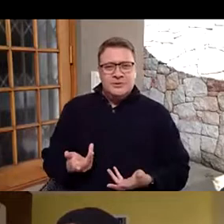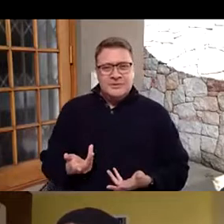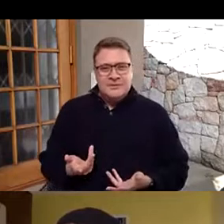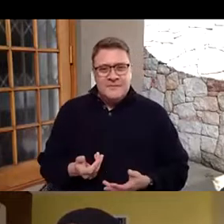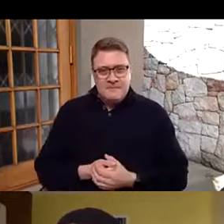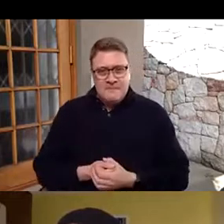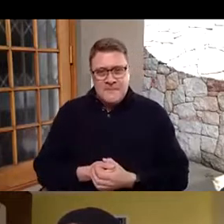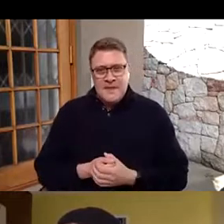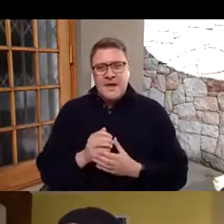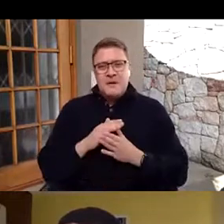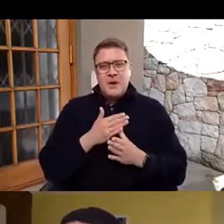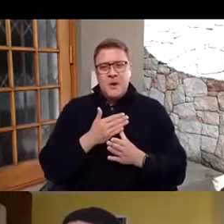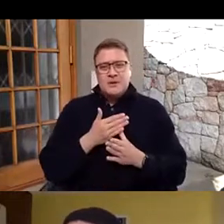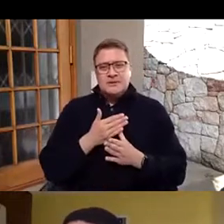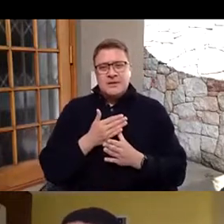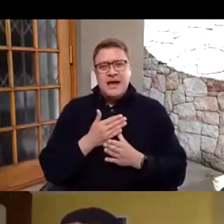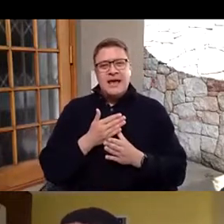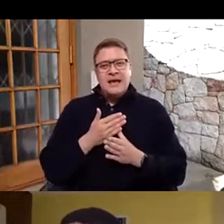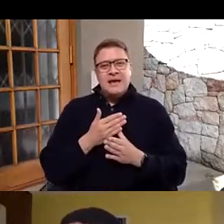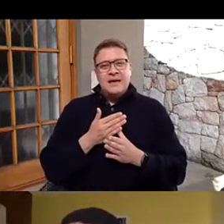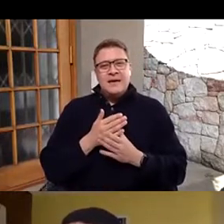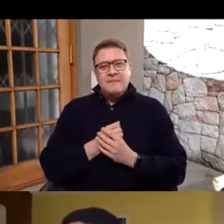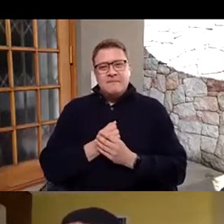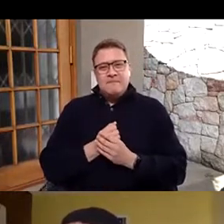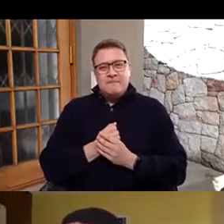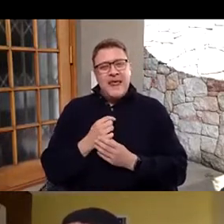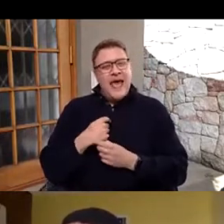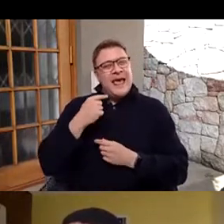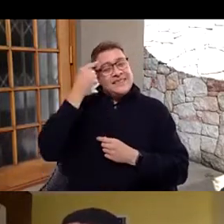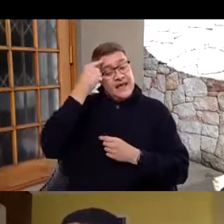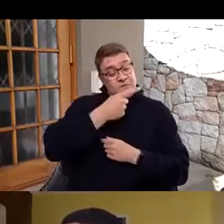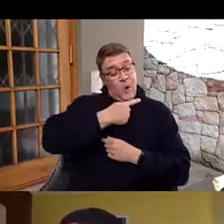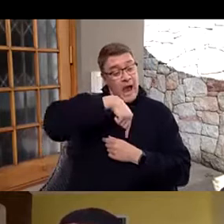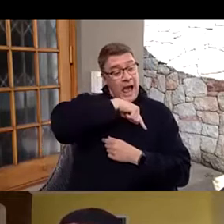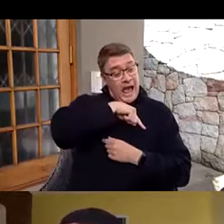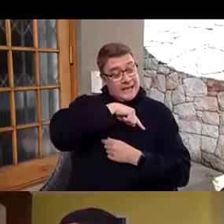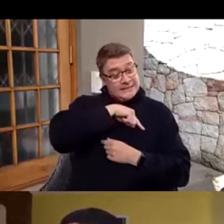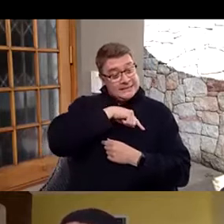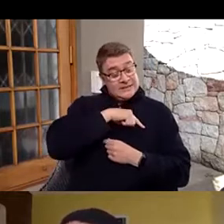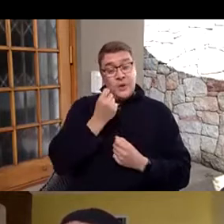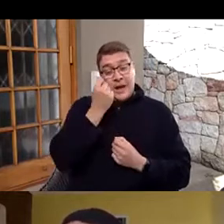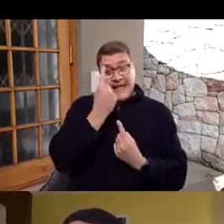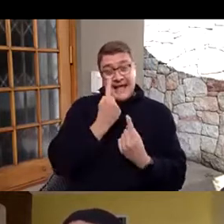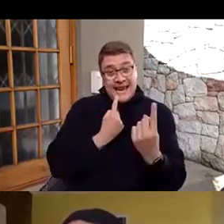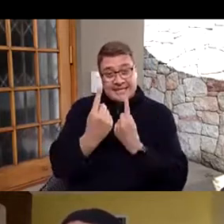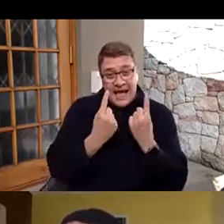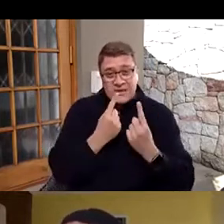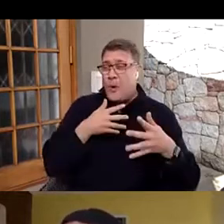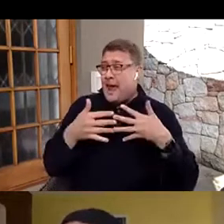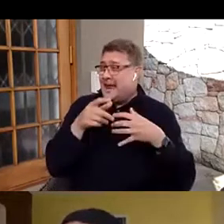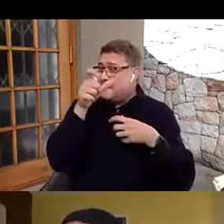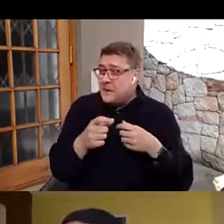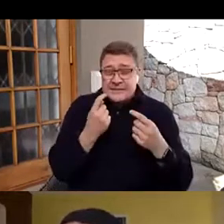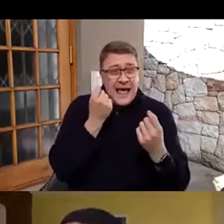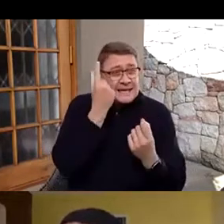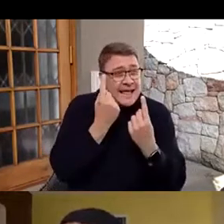screen share Because for share computer. Check share at the end of the day, sharing screen list box. I think in Collection. order for us to understand each other or anyone, we need to be patient and we